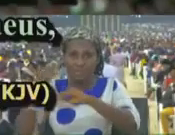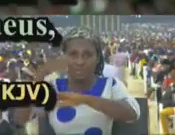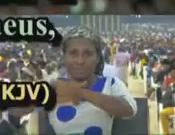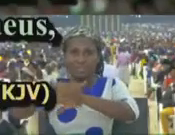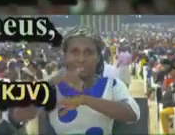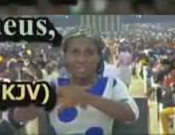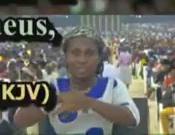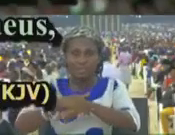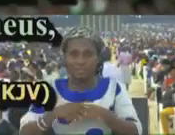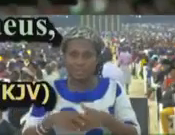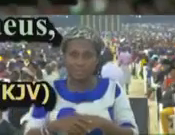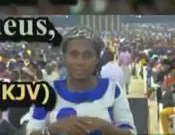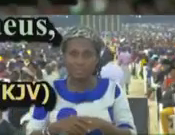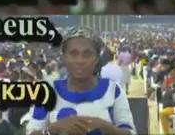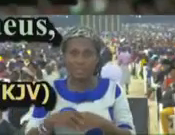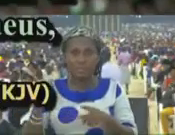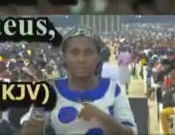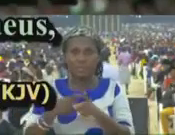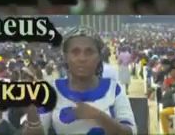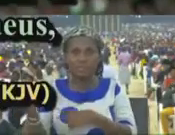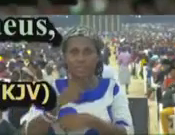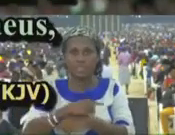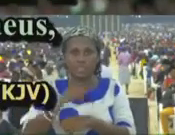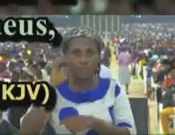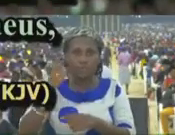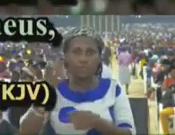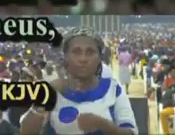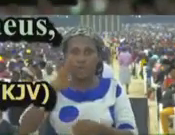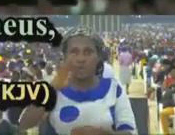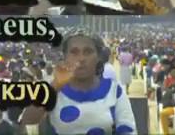from the day he was born.